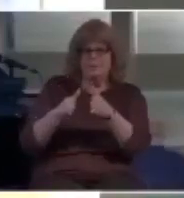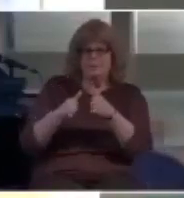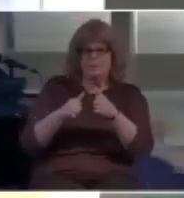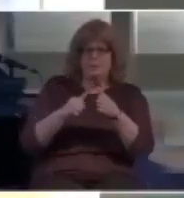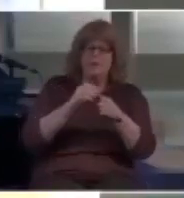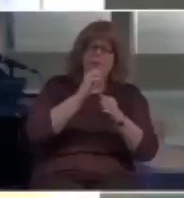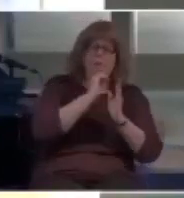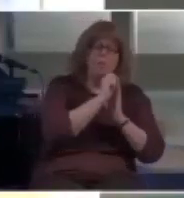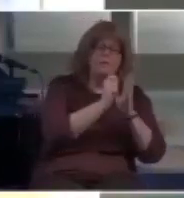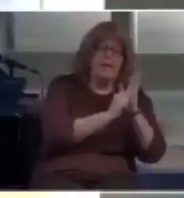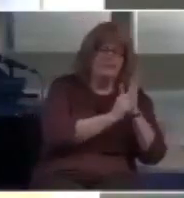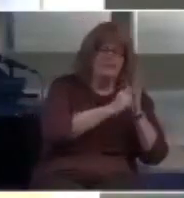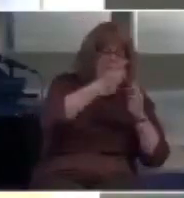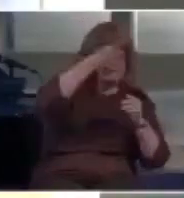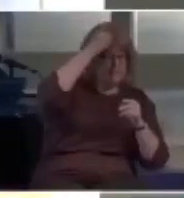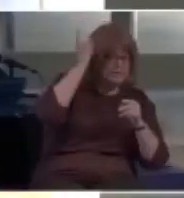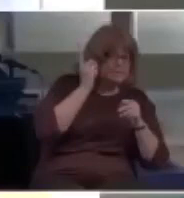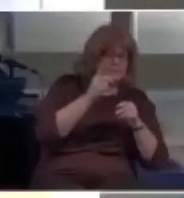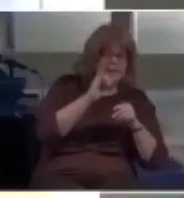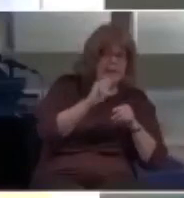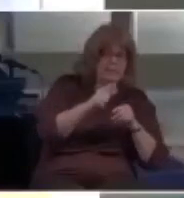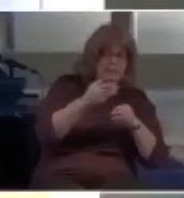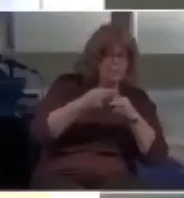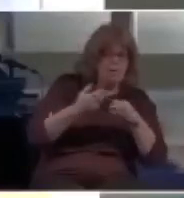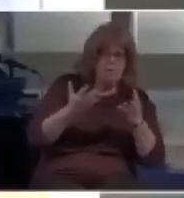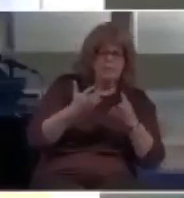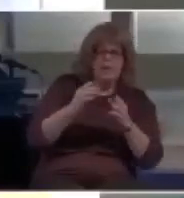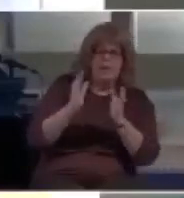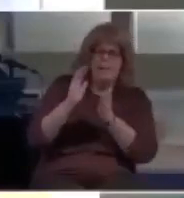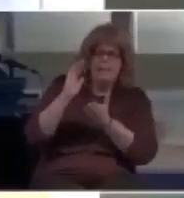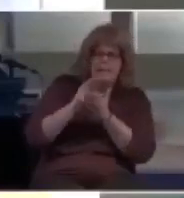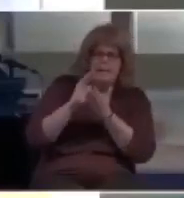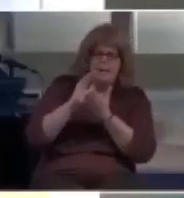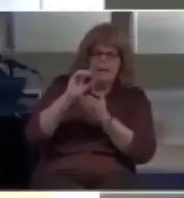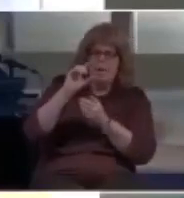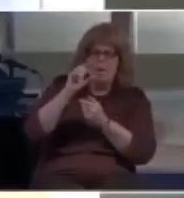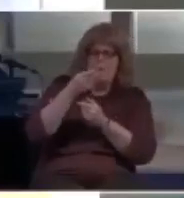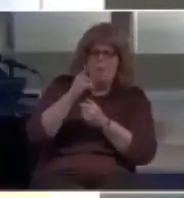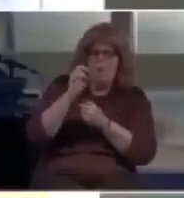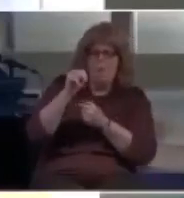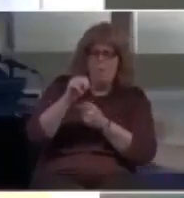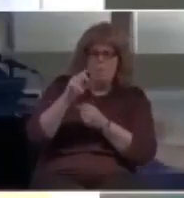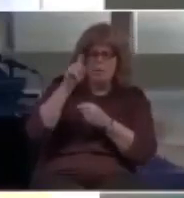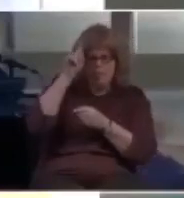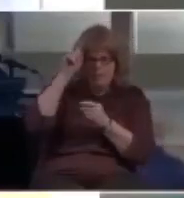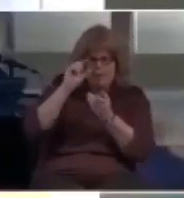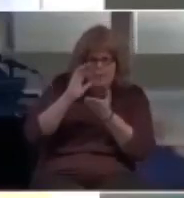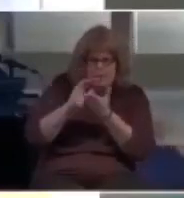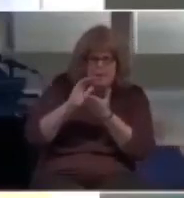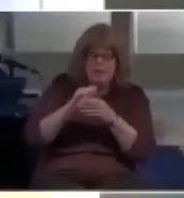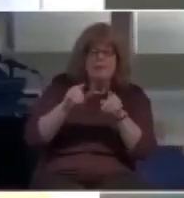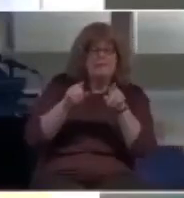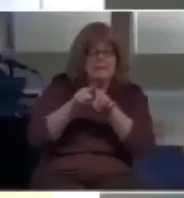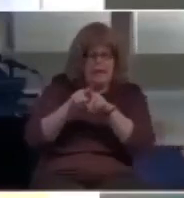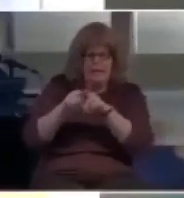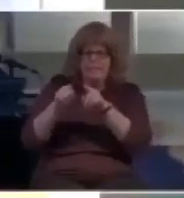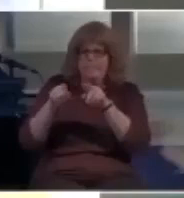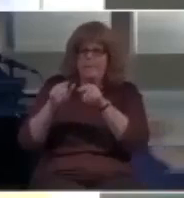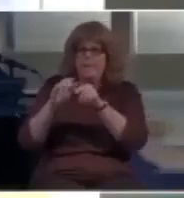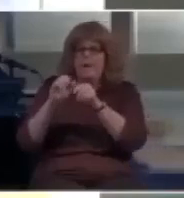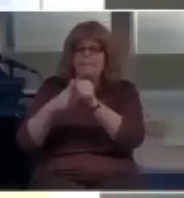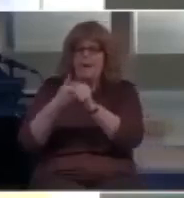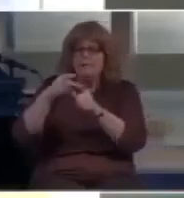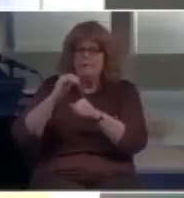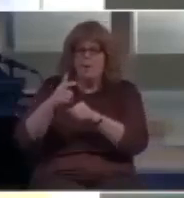to as the little horn, and it's the same person that the Apostle Paul refers to as the man